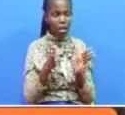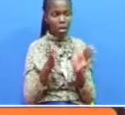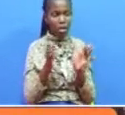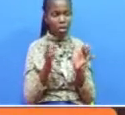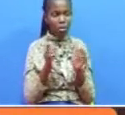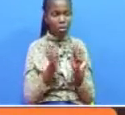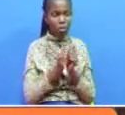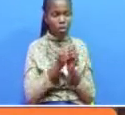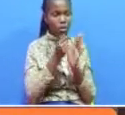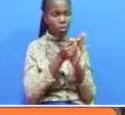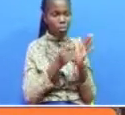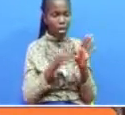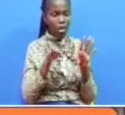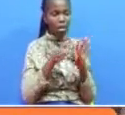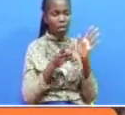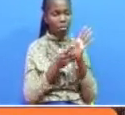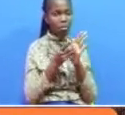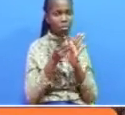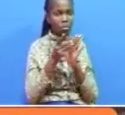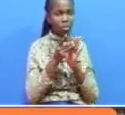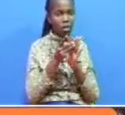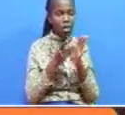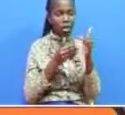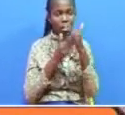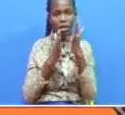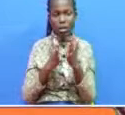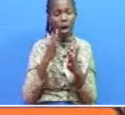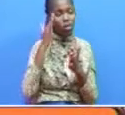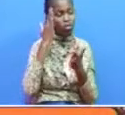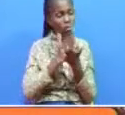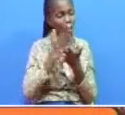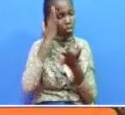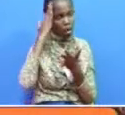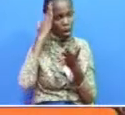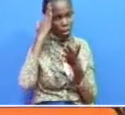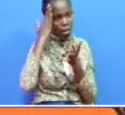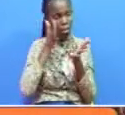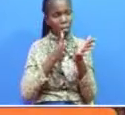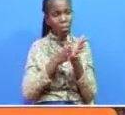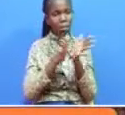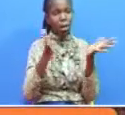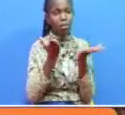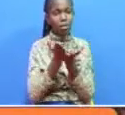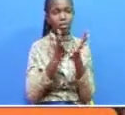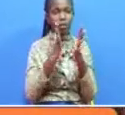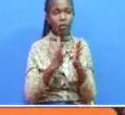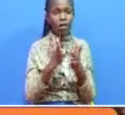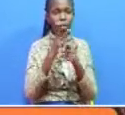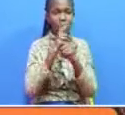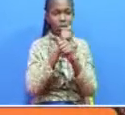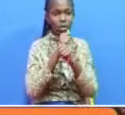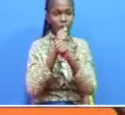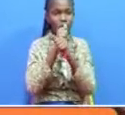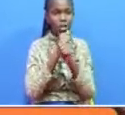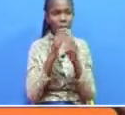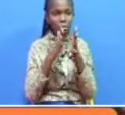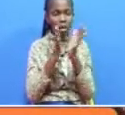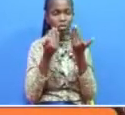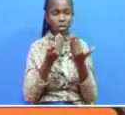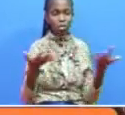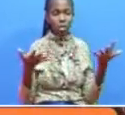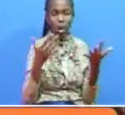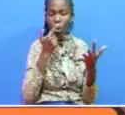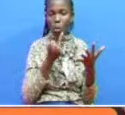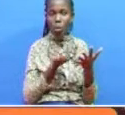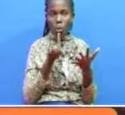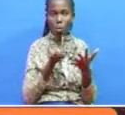track record in development, leaders who are recognized as public servants, who have protected public resources, who